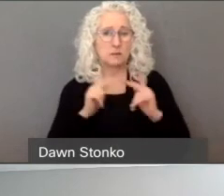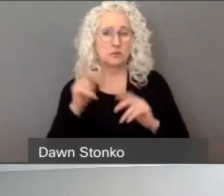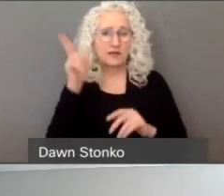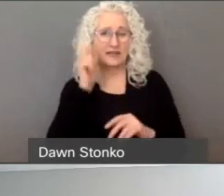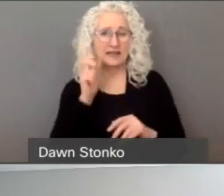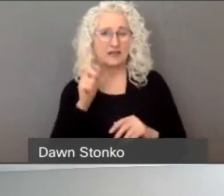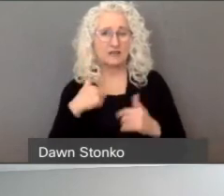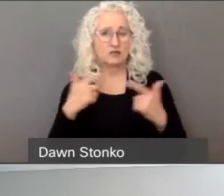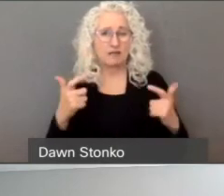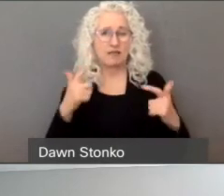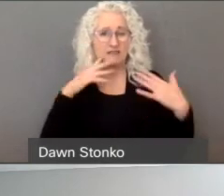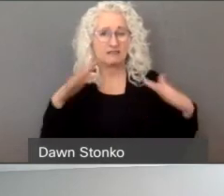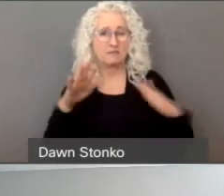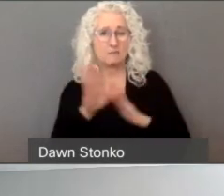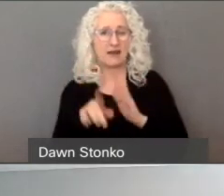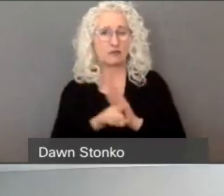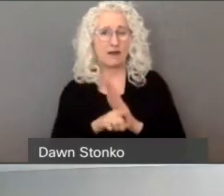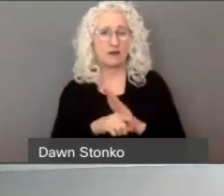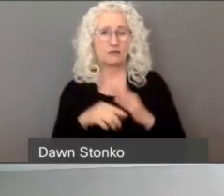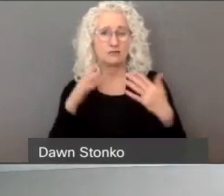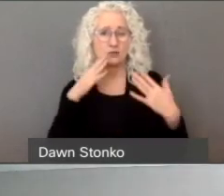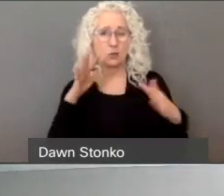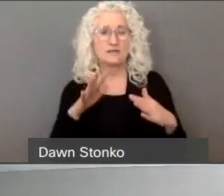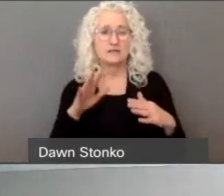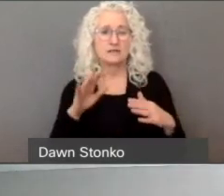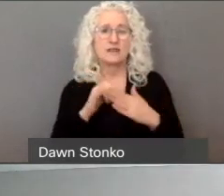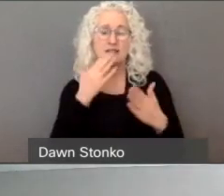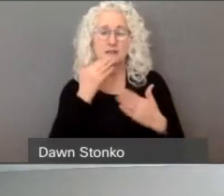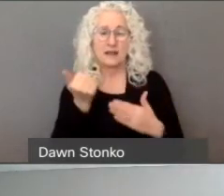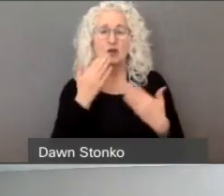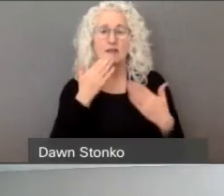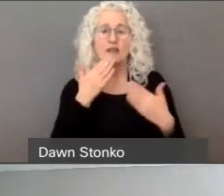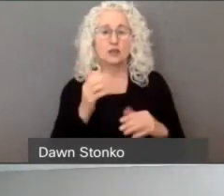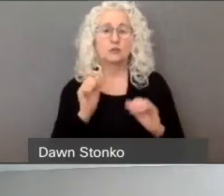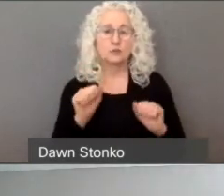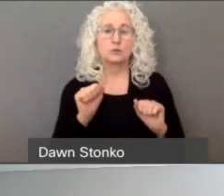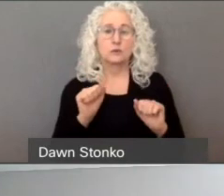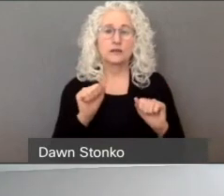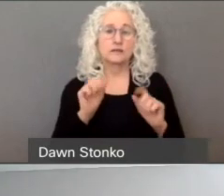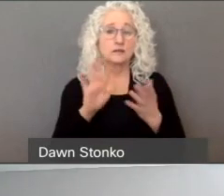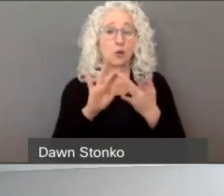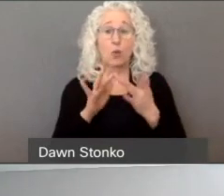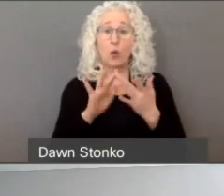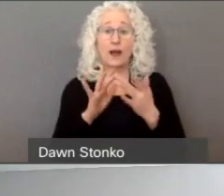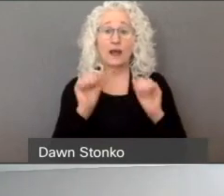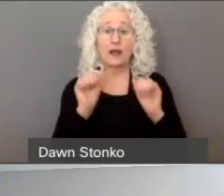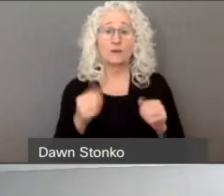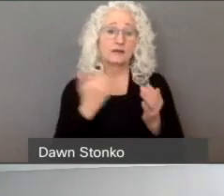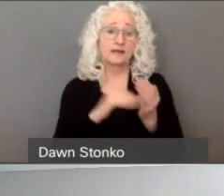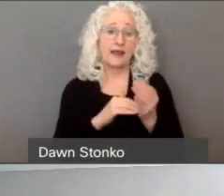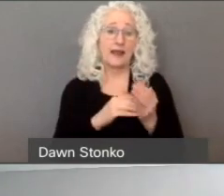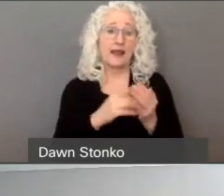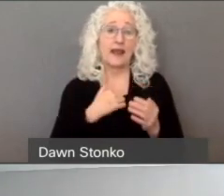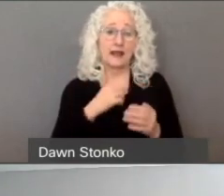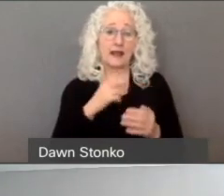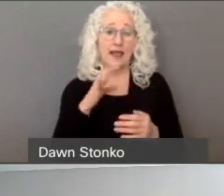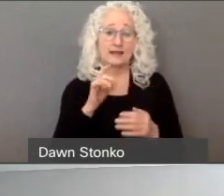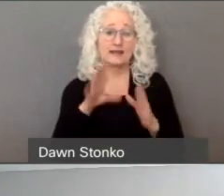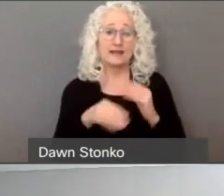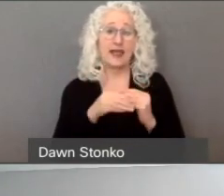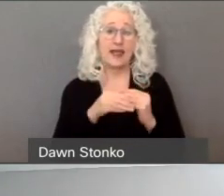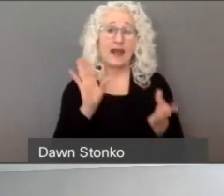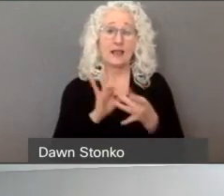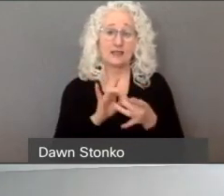noise. Thank you. Yeah, can we? Yeah, thank you. I think that's better. Thank you. Yeah, so we can go right online. We can, again, I did put a link in here, and